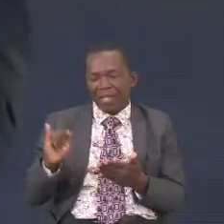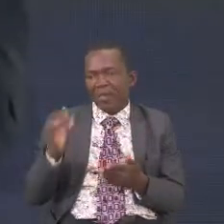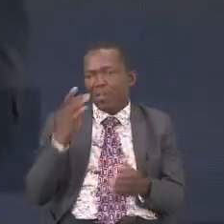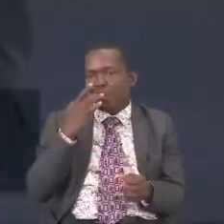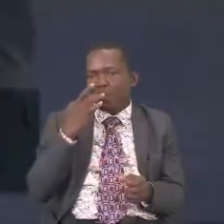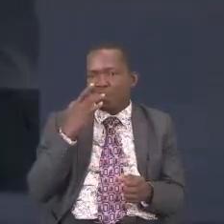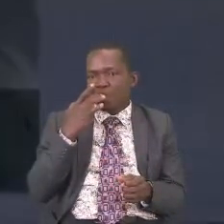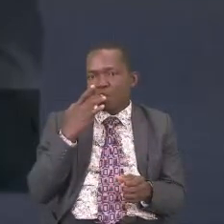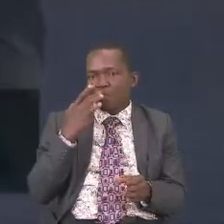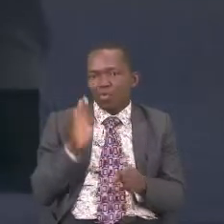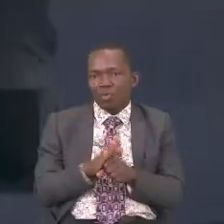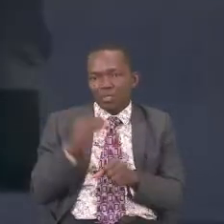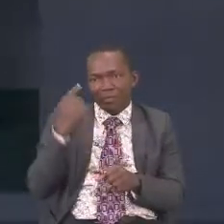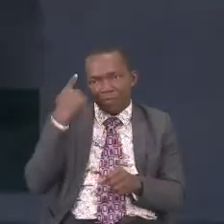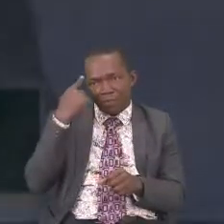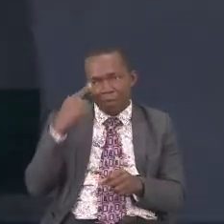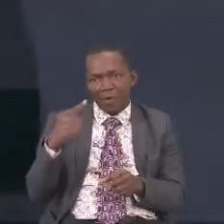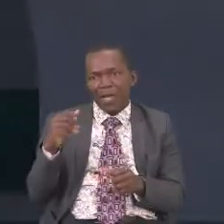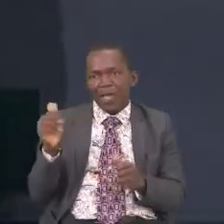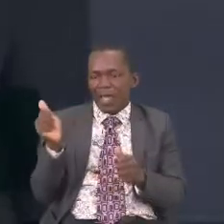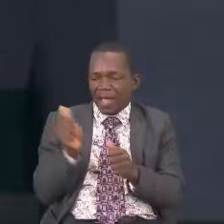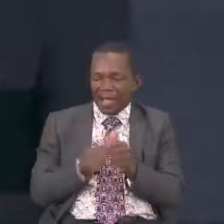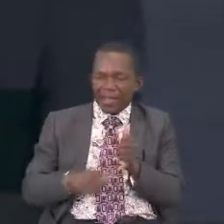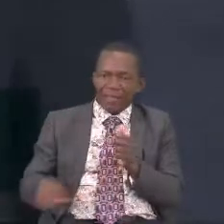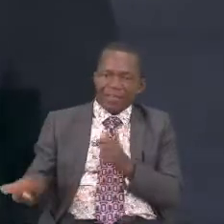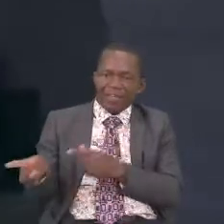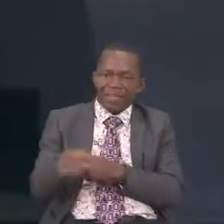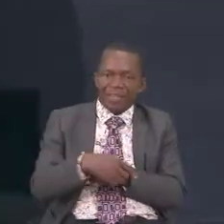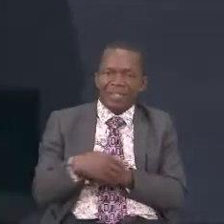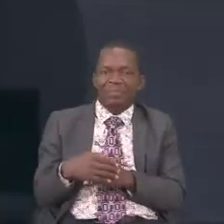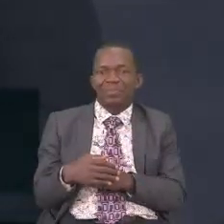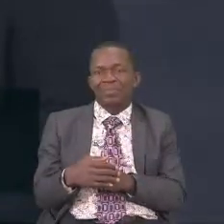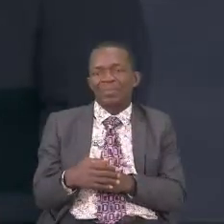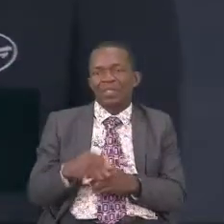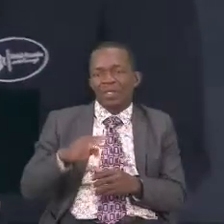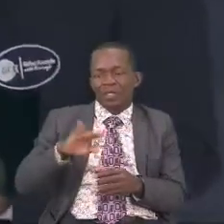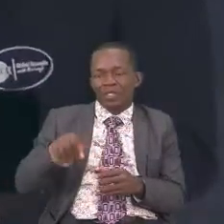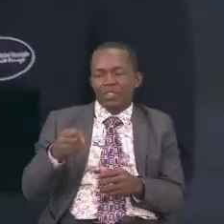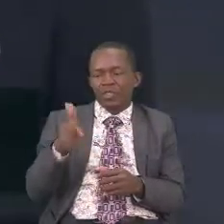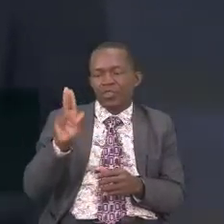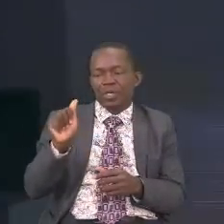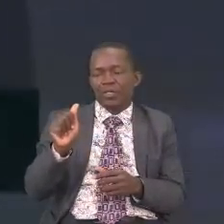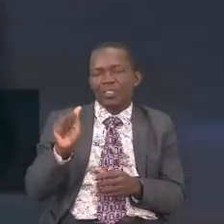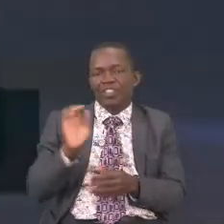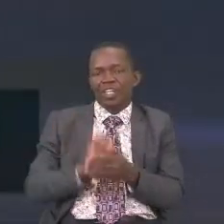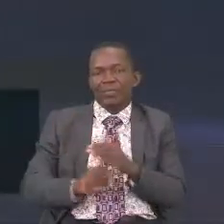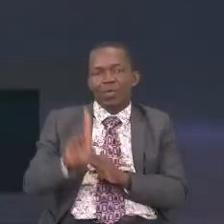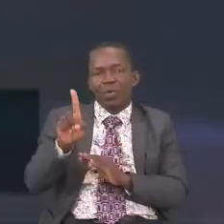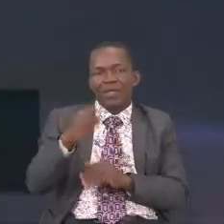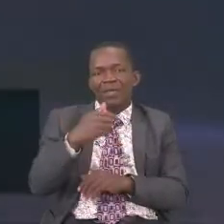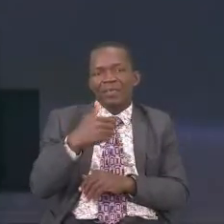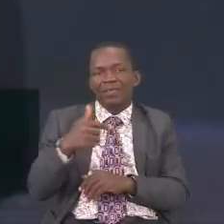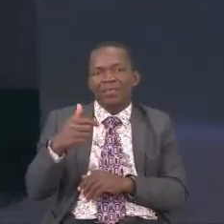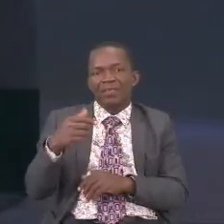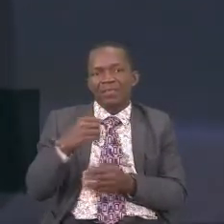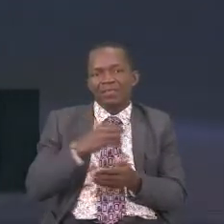promise for every day. Look at the first part of that verse 5. It says in verse